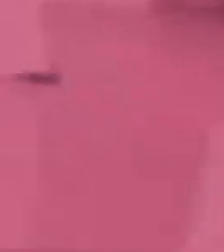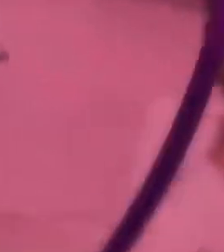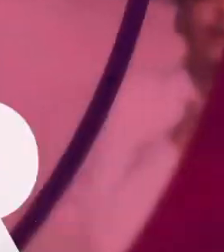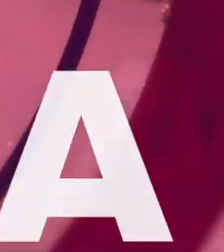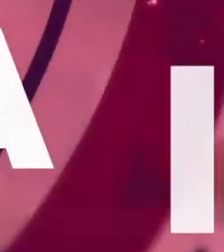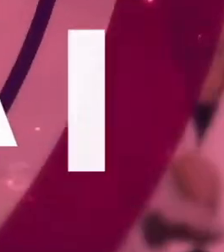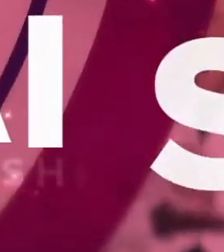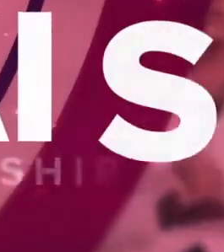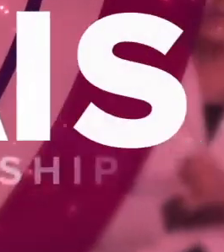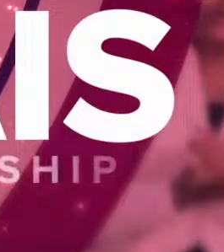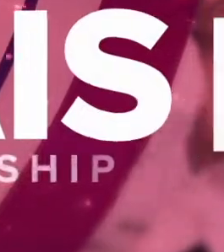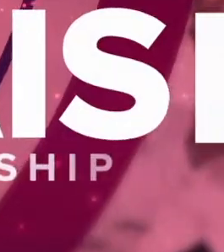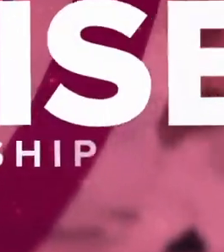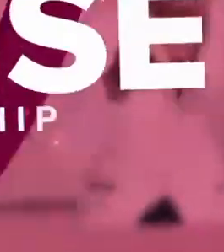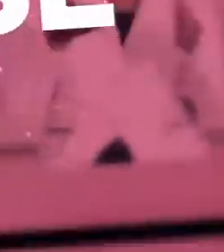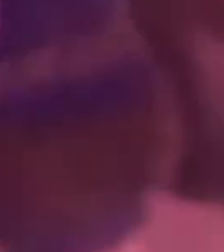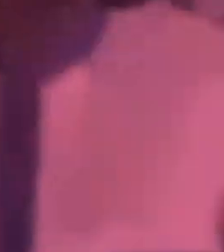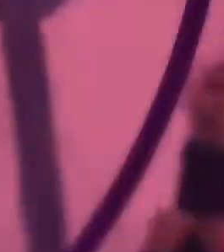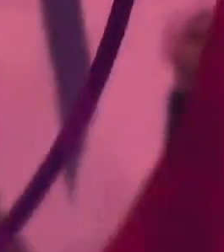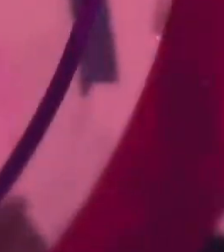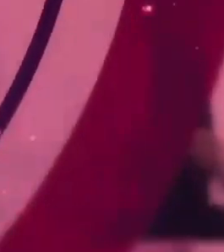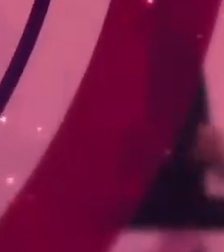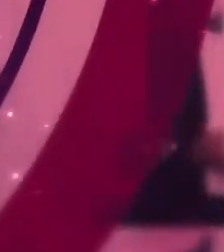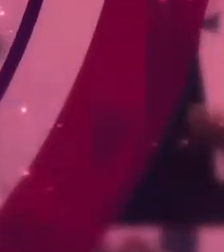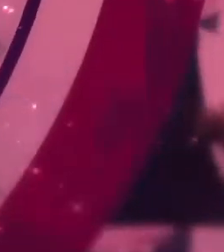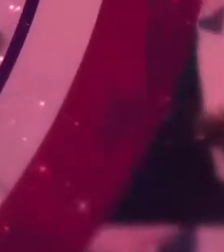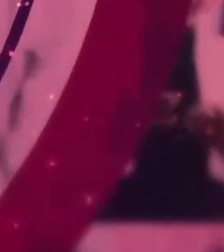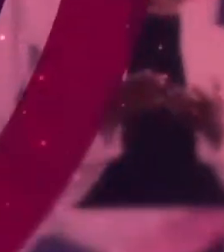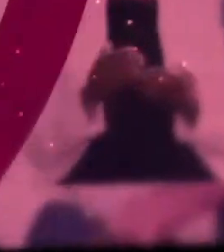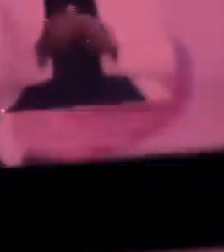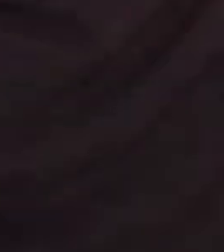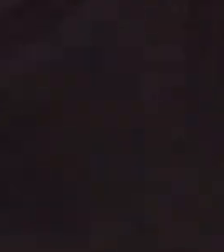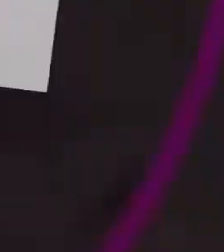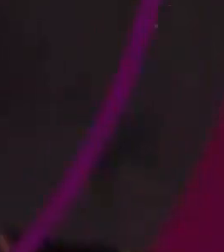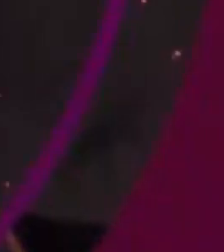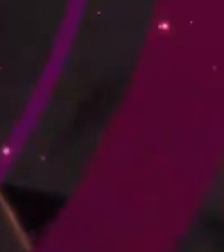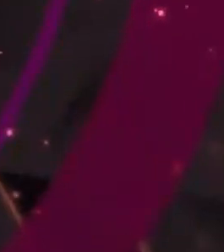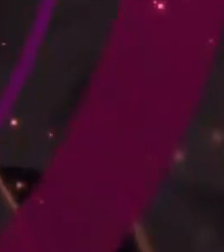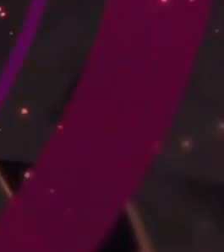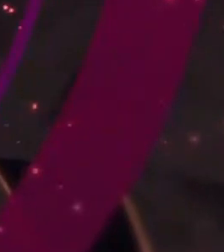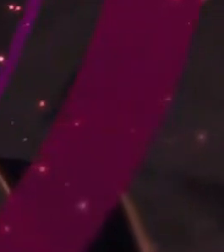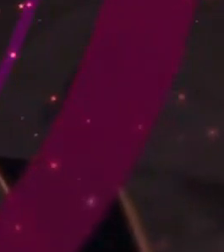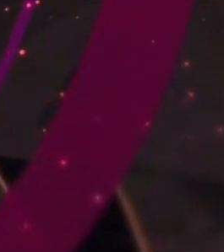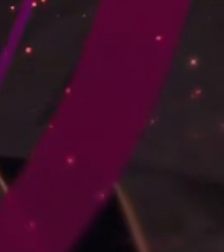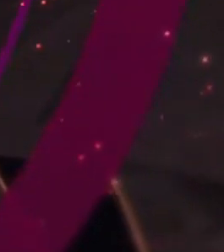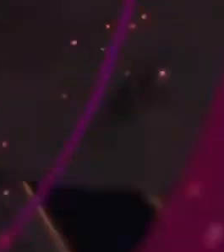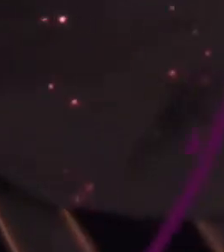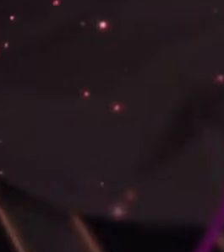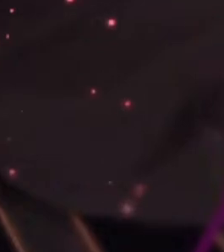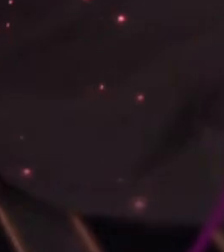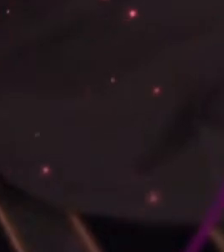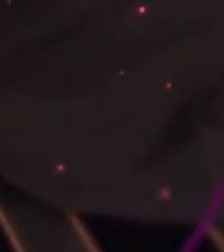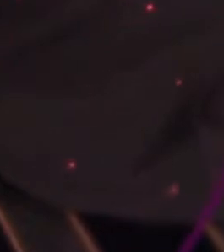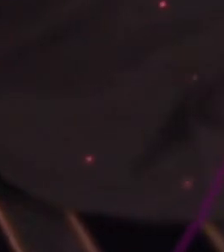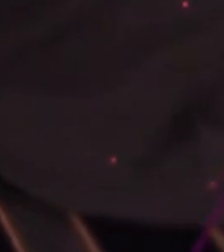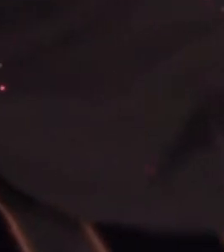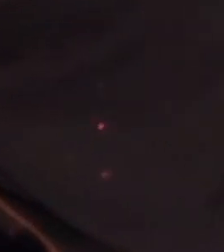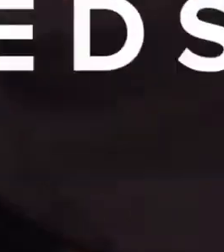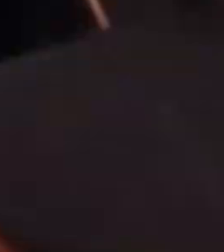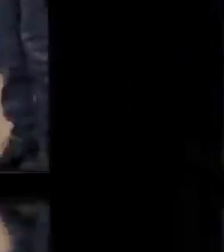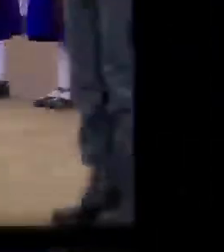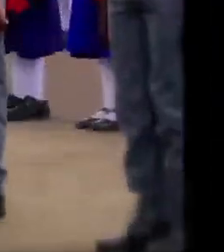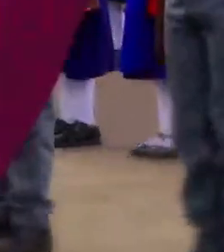the beginning to the very end, and all said and done, may glory and honor be back to you. And may it